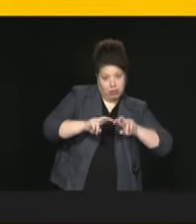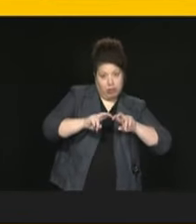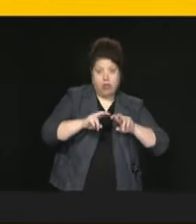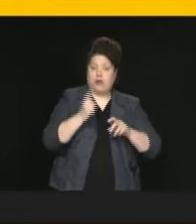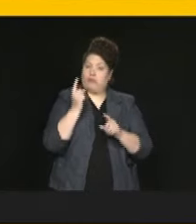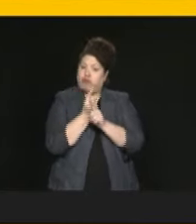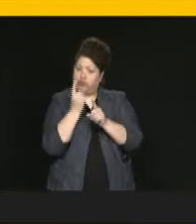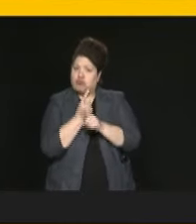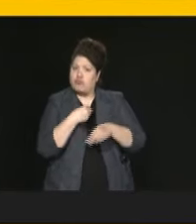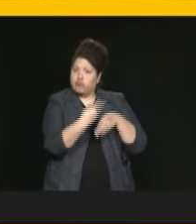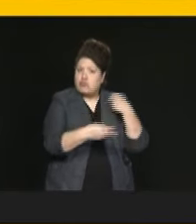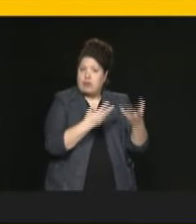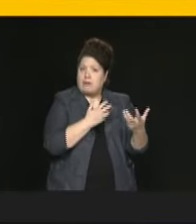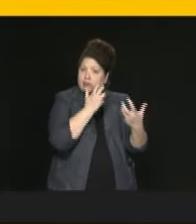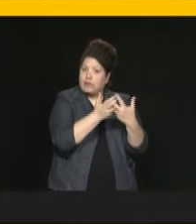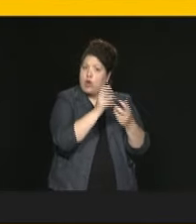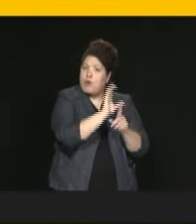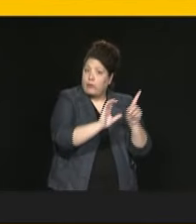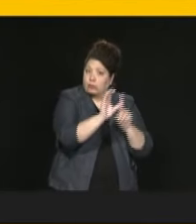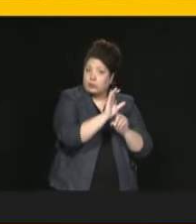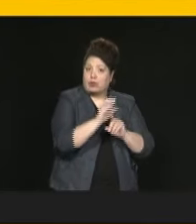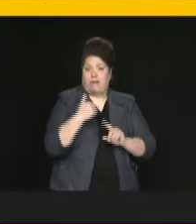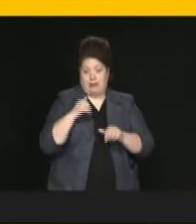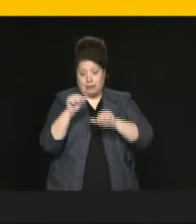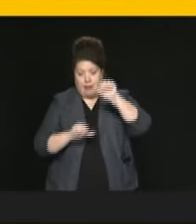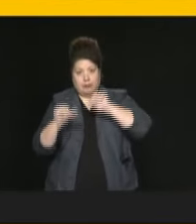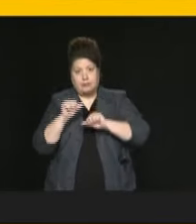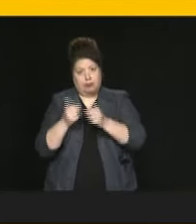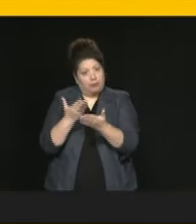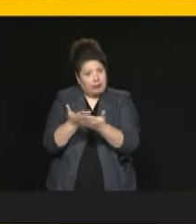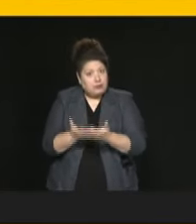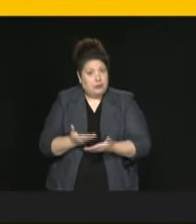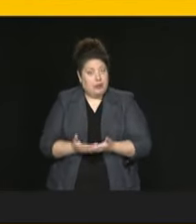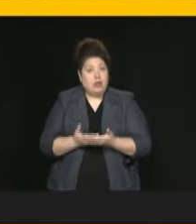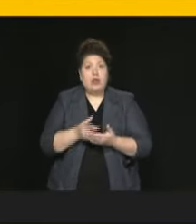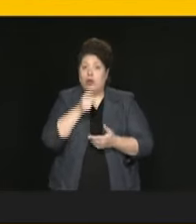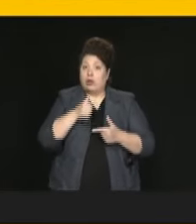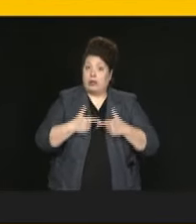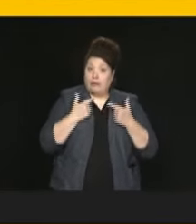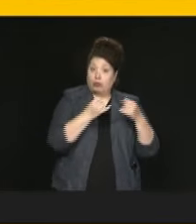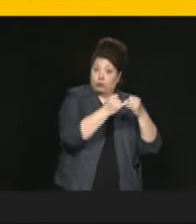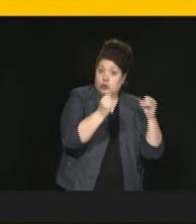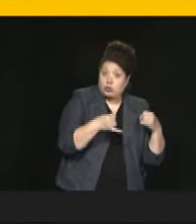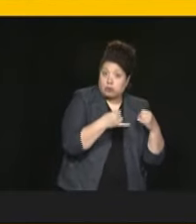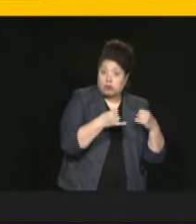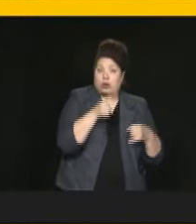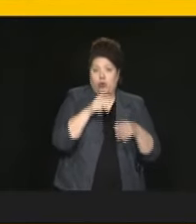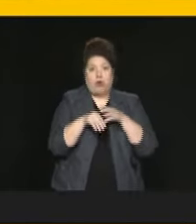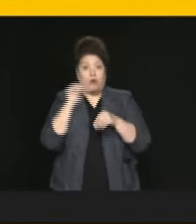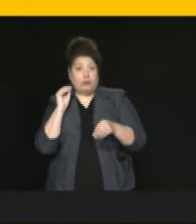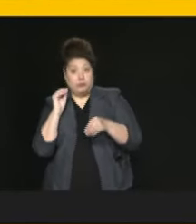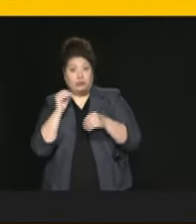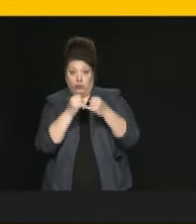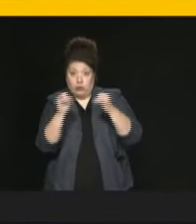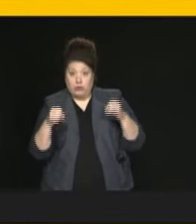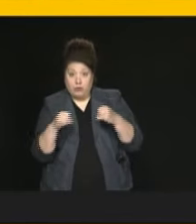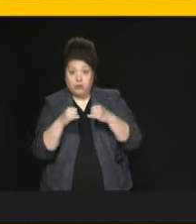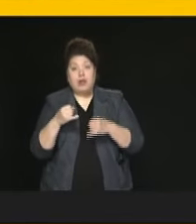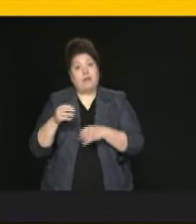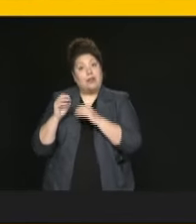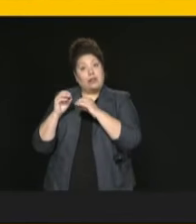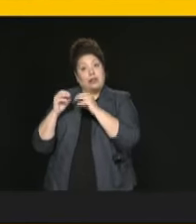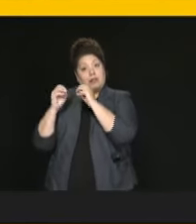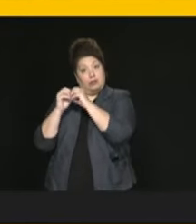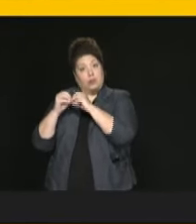approaches, both with on and off reserve for First Nations and with Inuit and Métis communities. Indigenous Services Canada is playing a key role